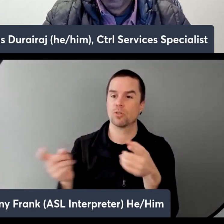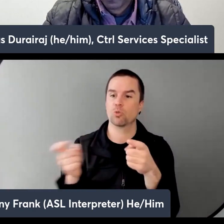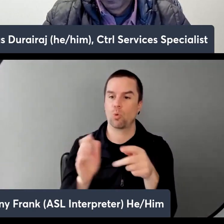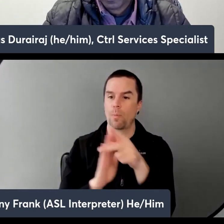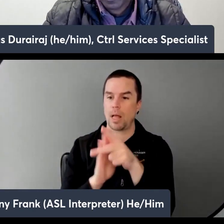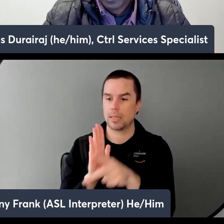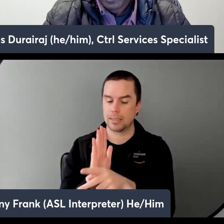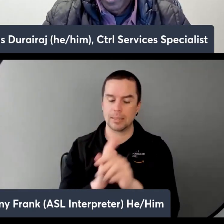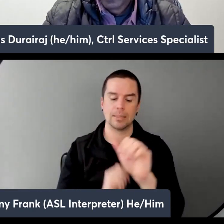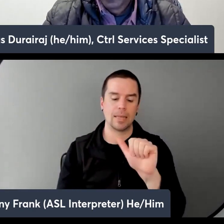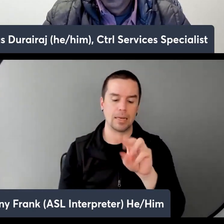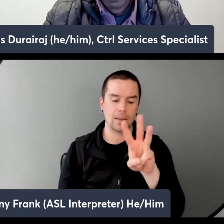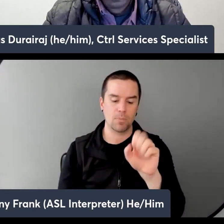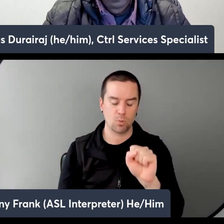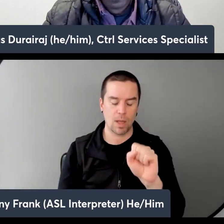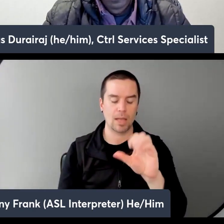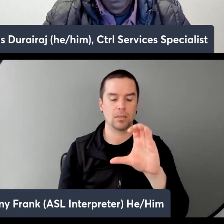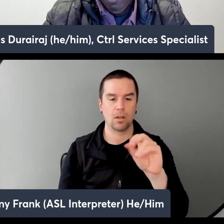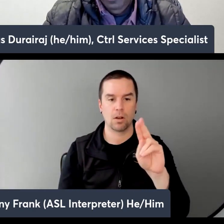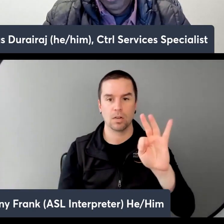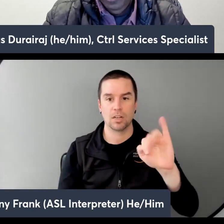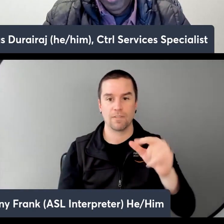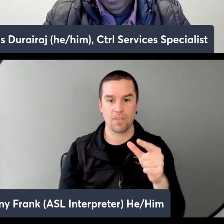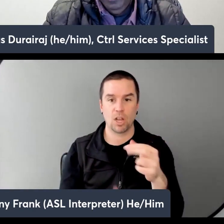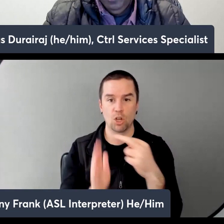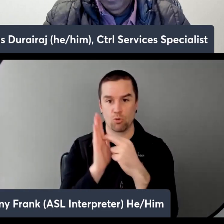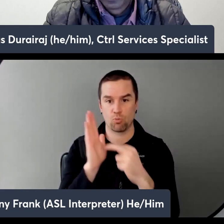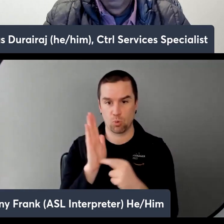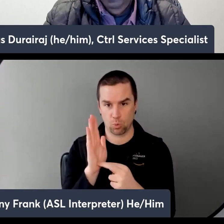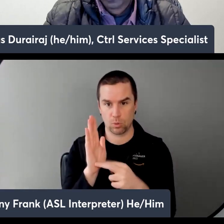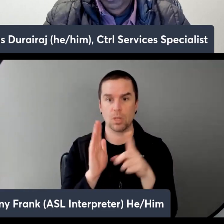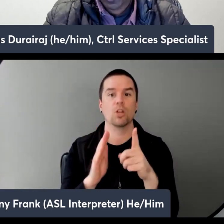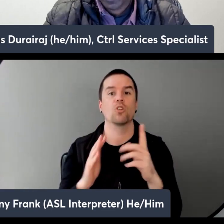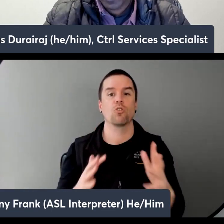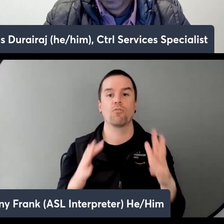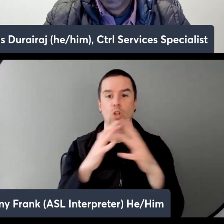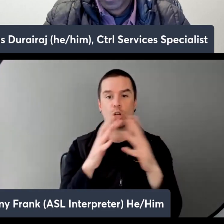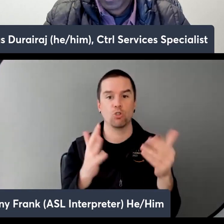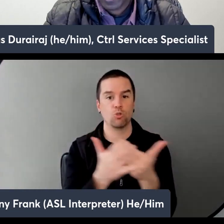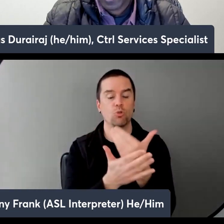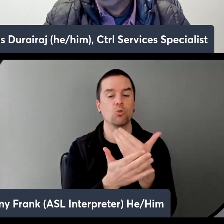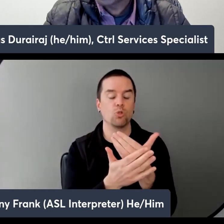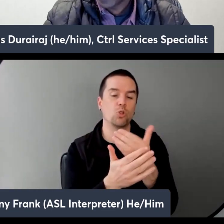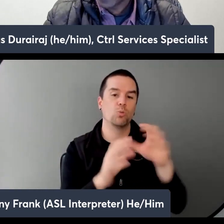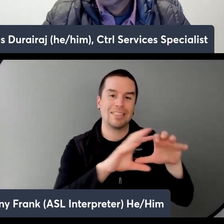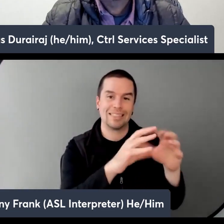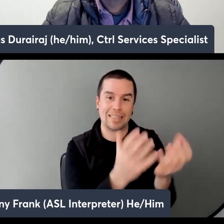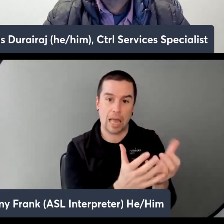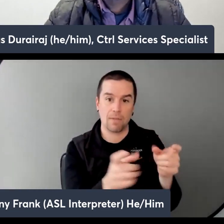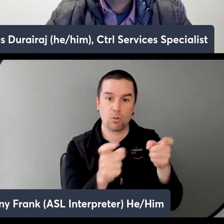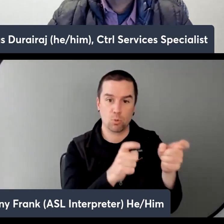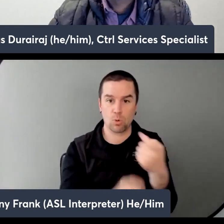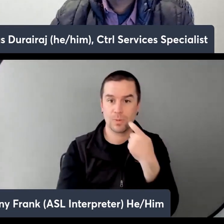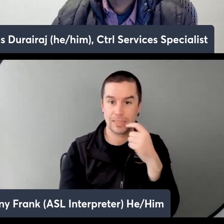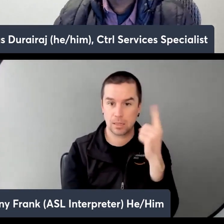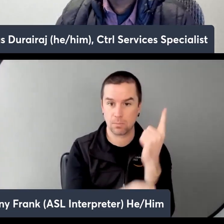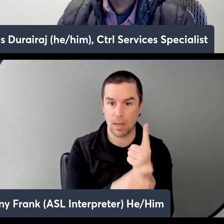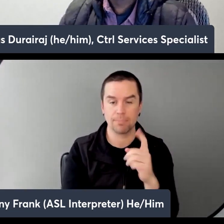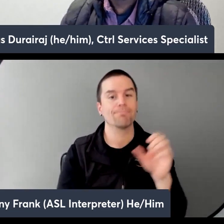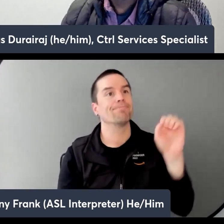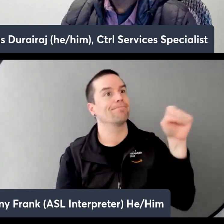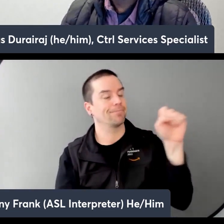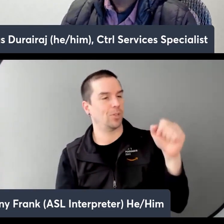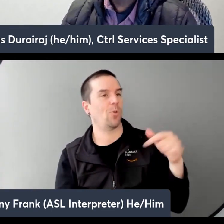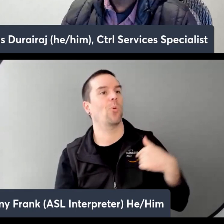config rules, and then you also Absolutely. launched a new set of controls recently. We did. Thank you for bringing that